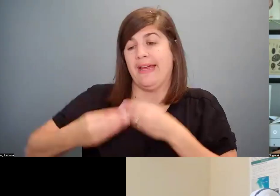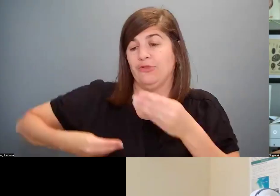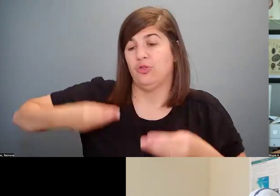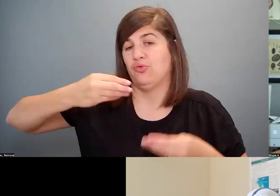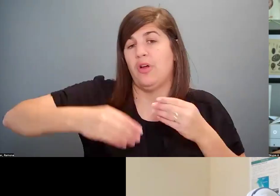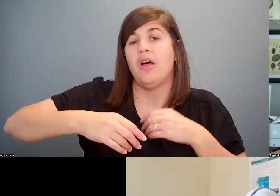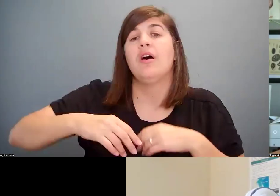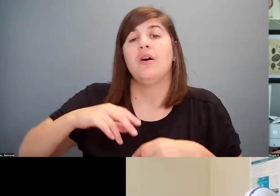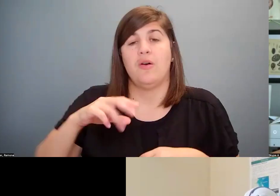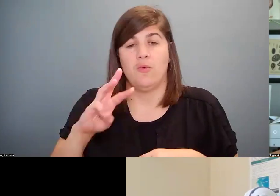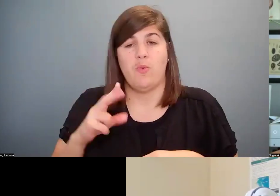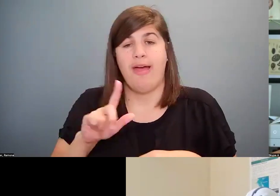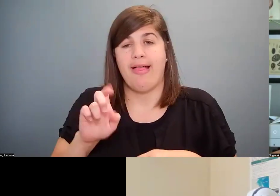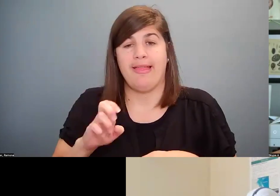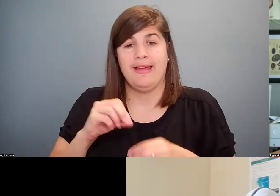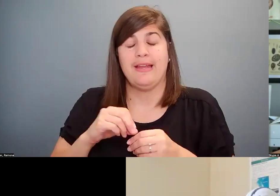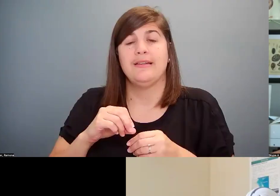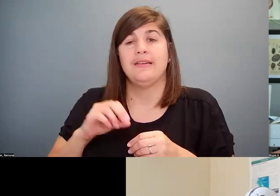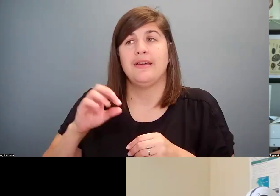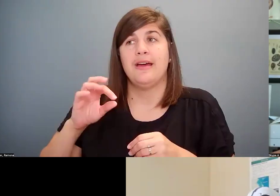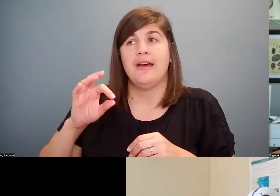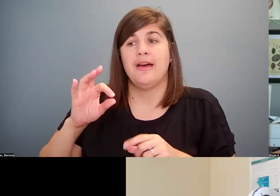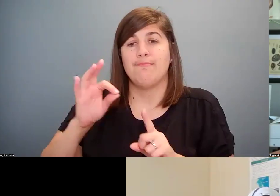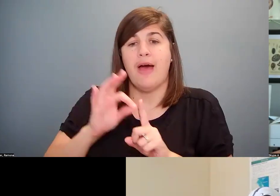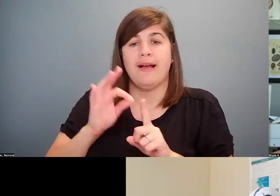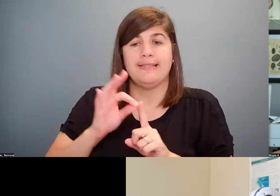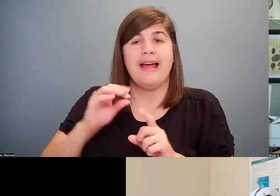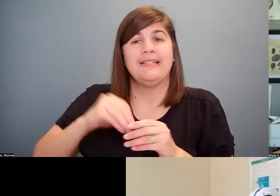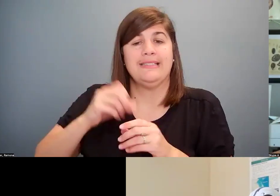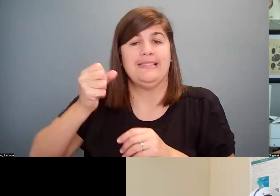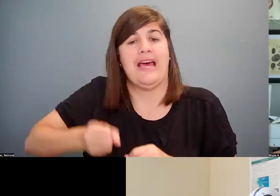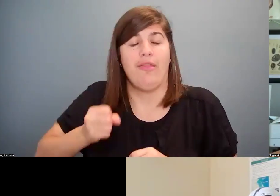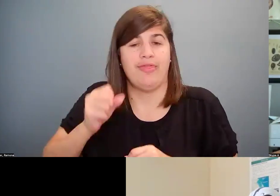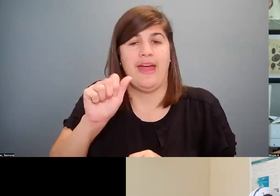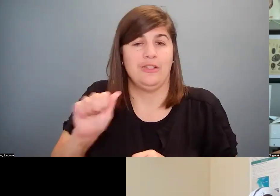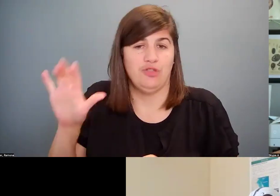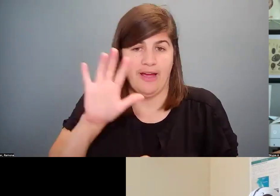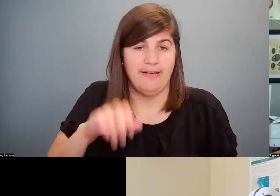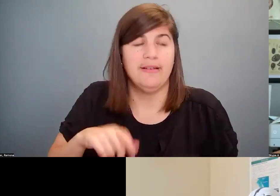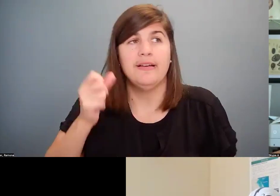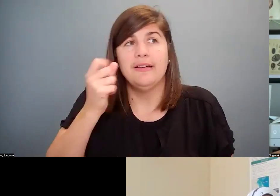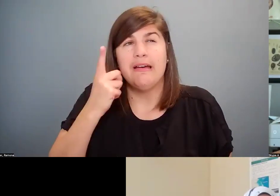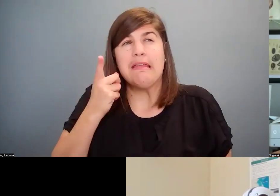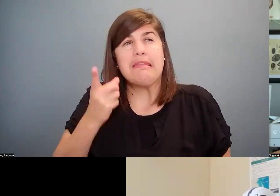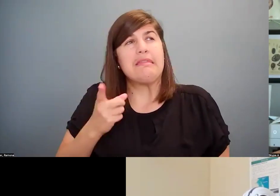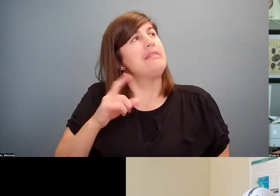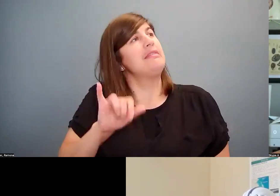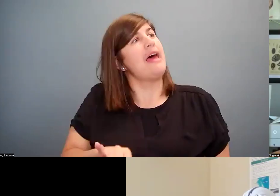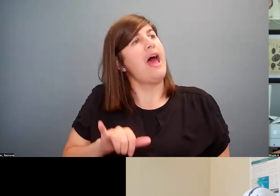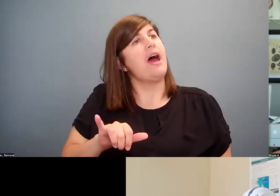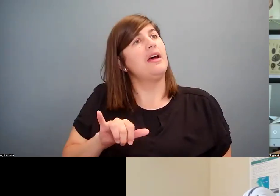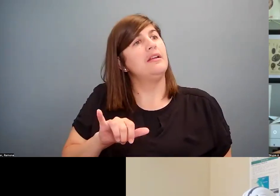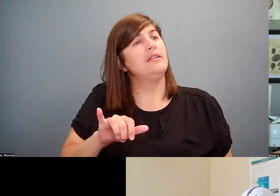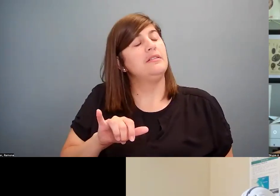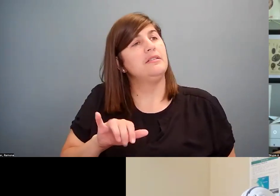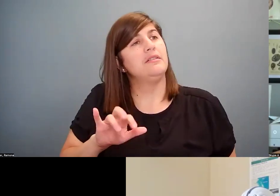first documented in Pakistan. That's in South Asia. And that whale is, I believe, or that fossil, I